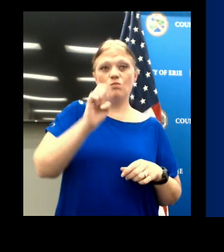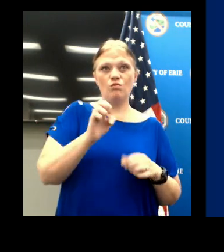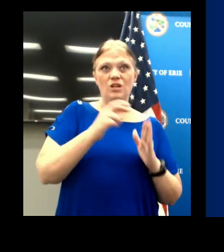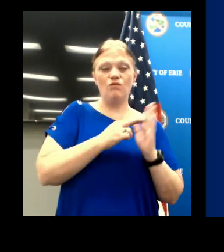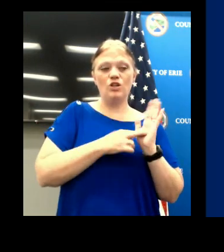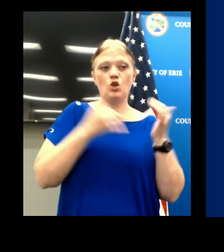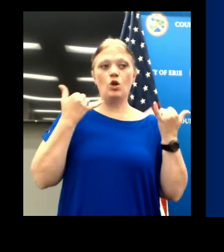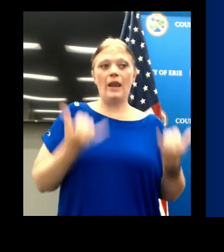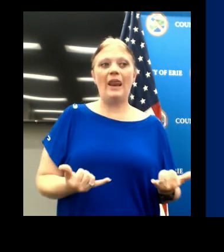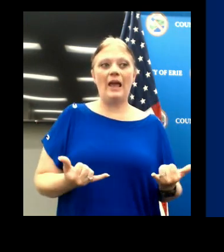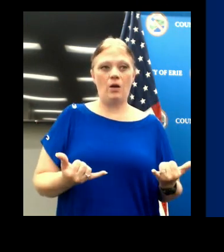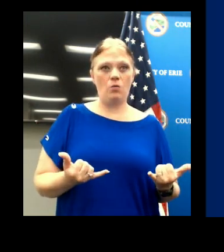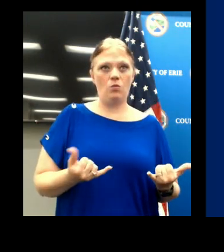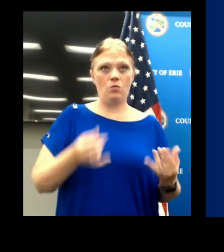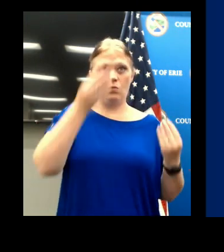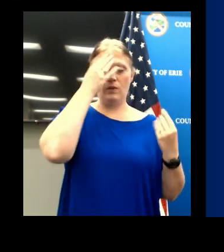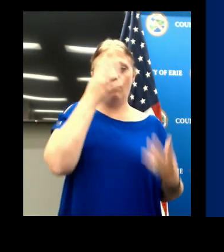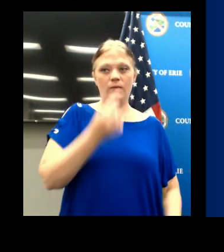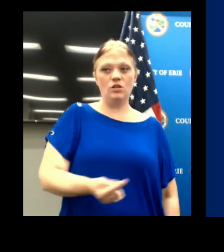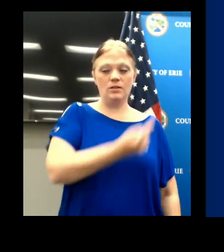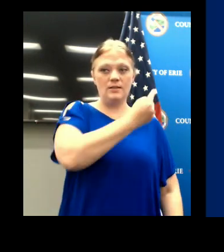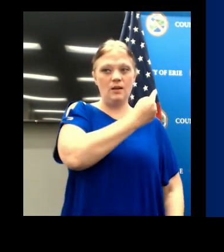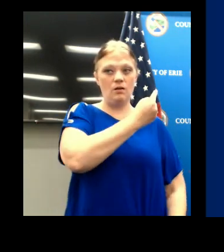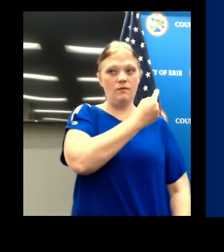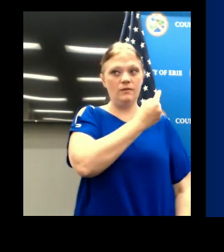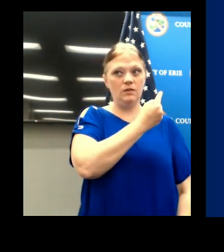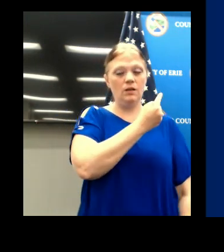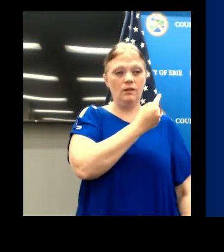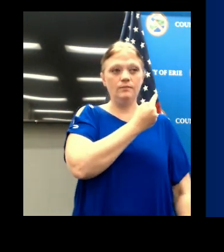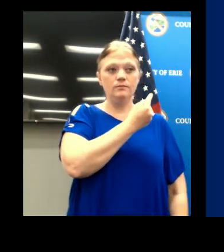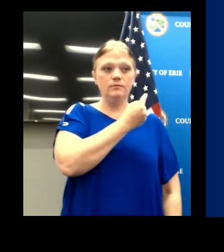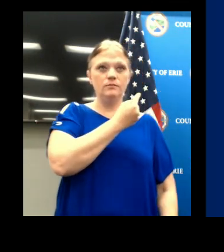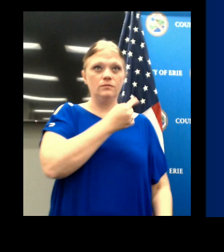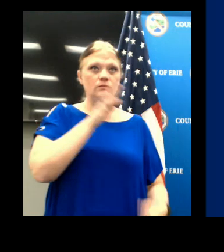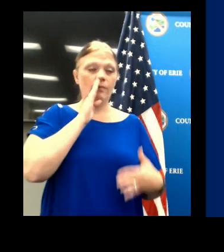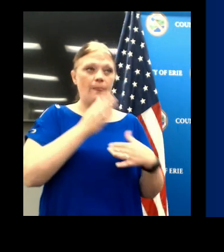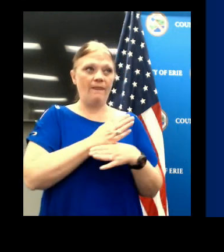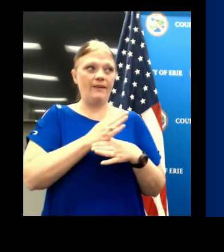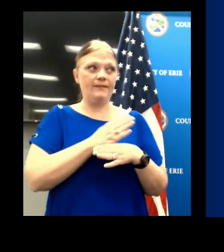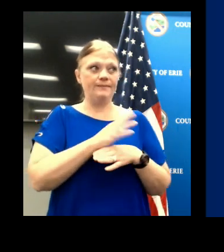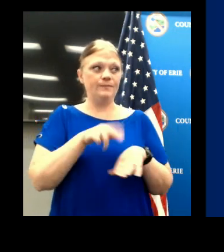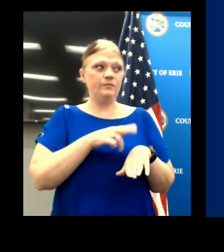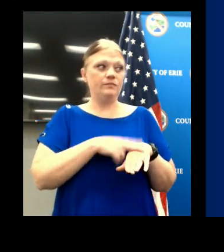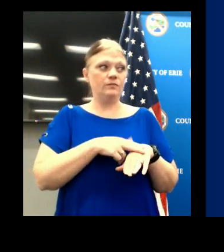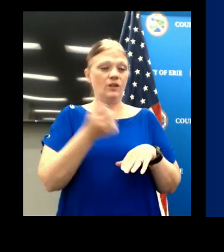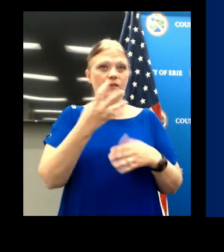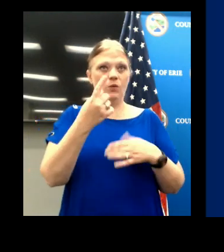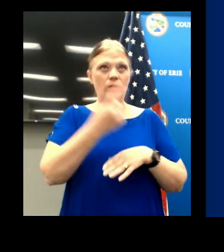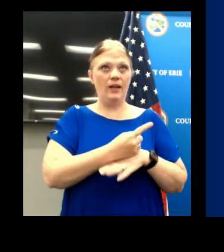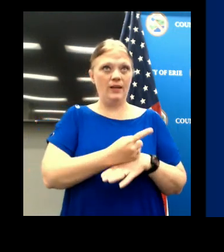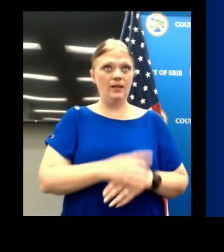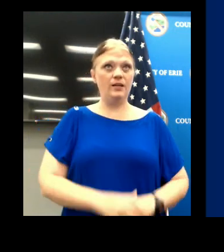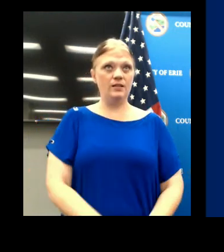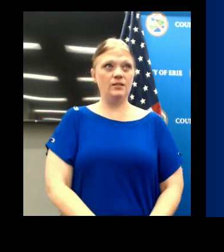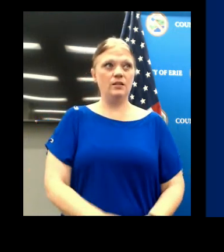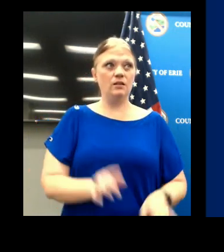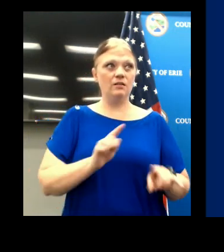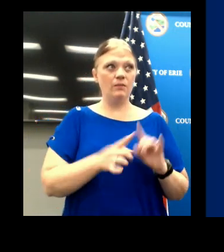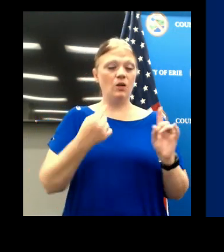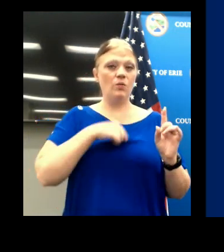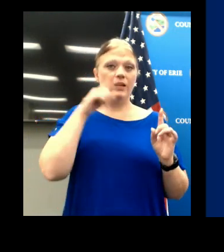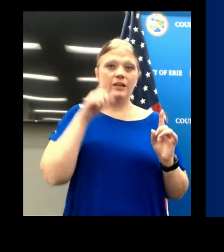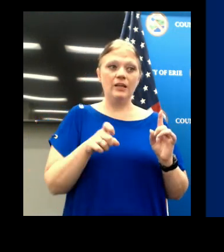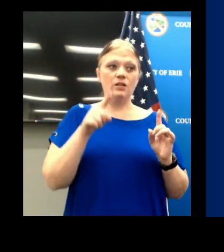now. The information is on the slide, and we'll be sharing it, of course, over the next few days. But we need you